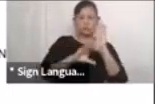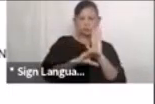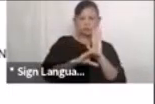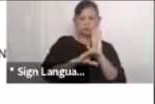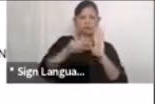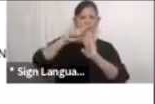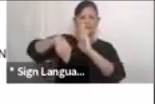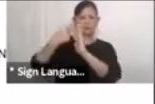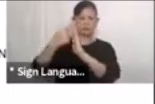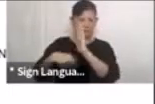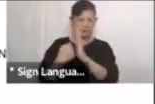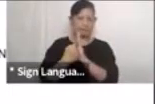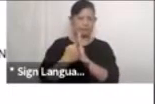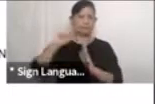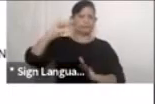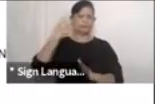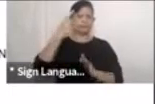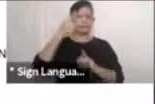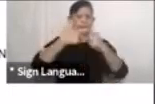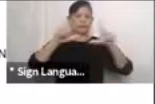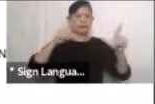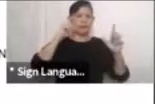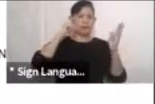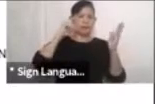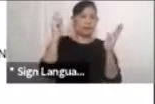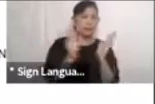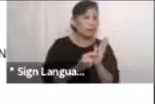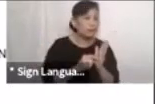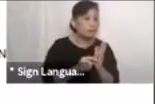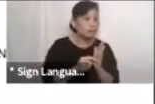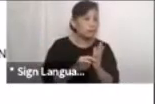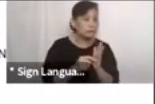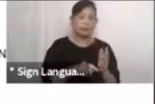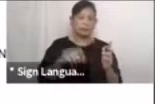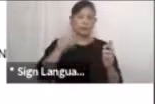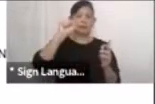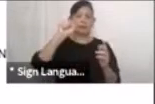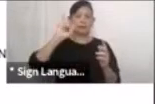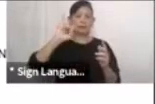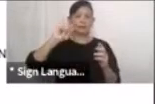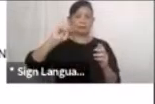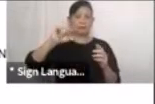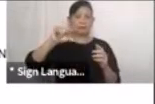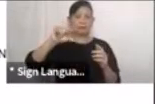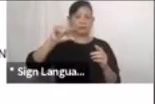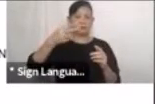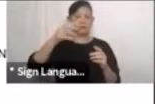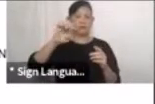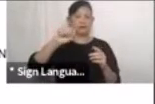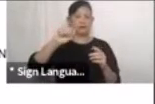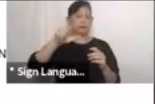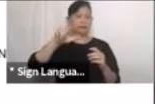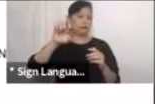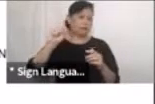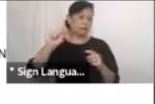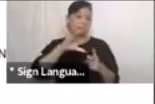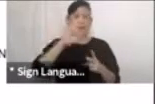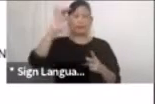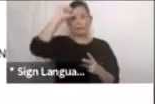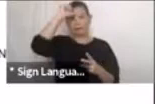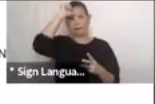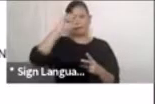only languages recognized in Sri Lanka as the official languages is Sinhalese and Tamil. And that also creates a lot of issues in terms